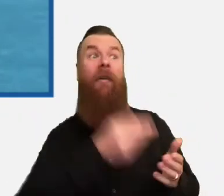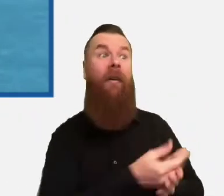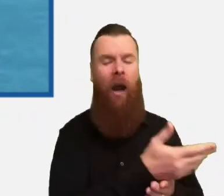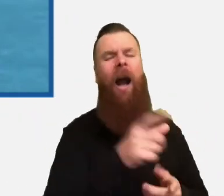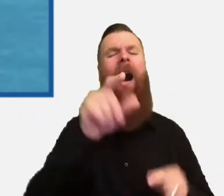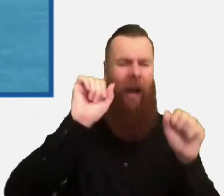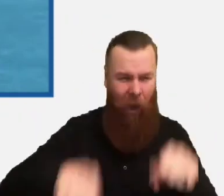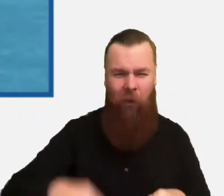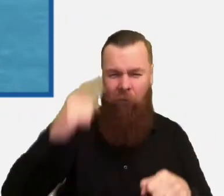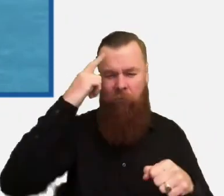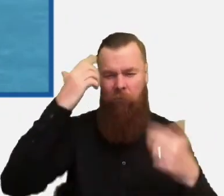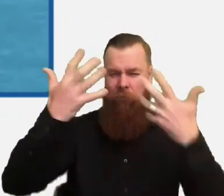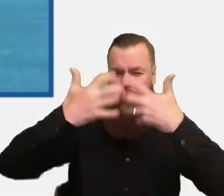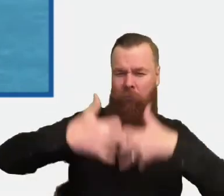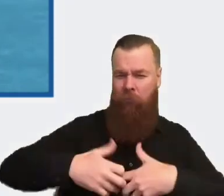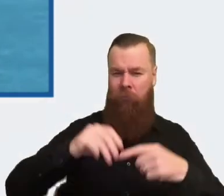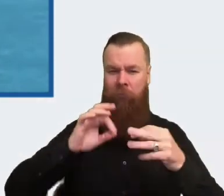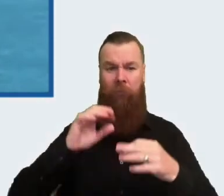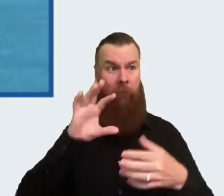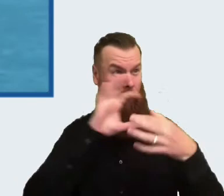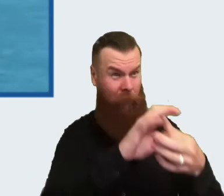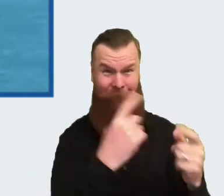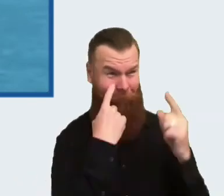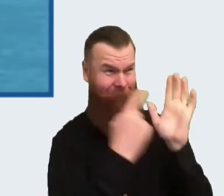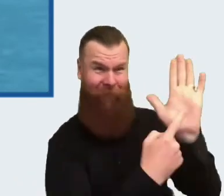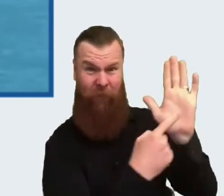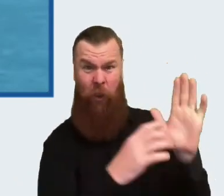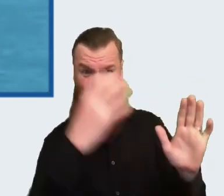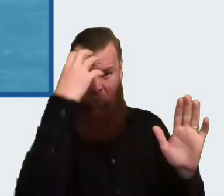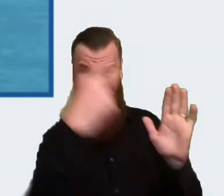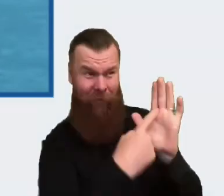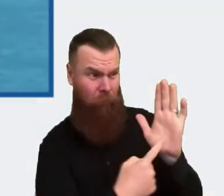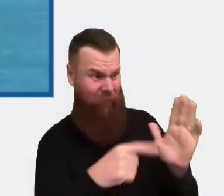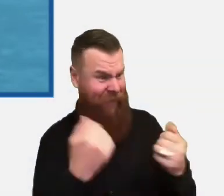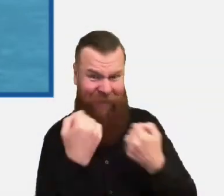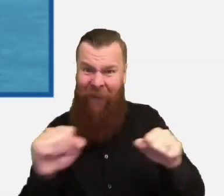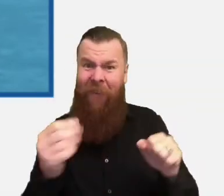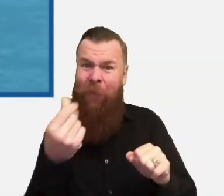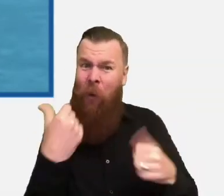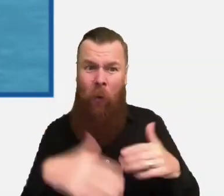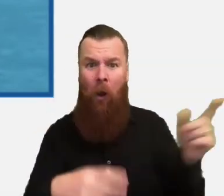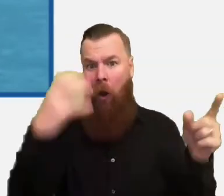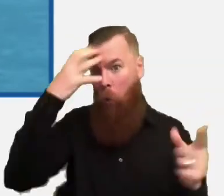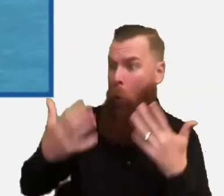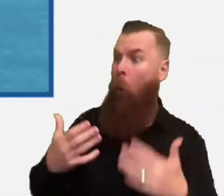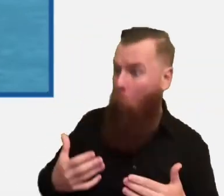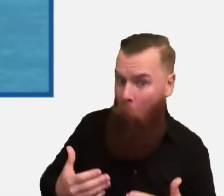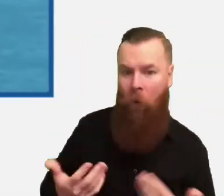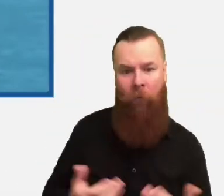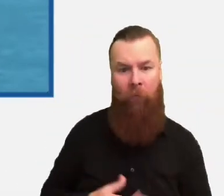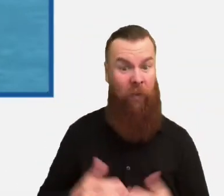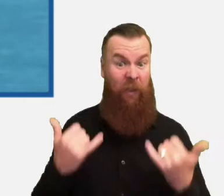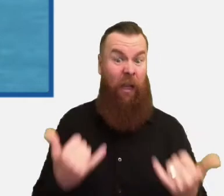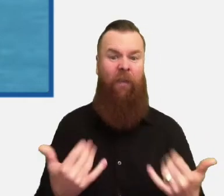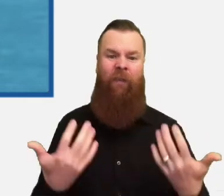are lots of other examples. Already the return on investment is described by the OECD.